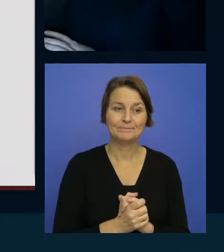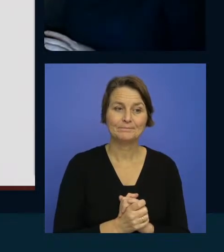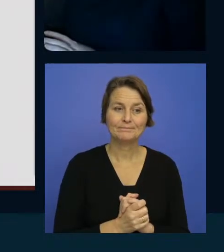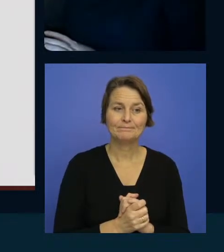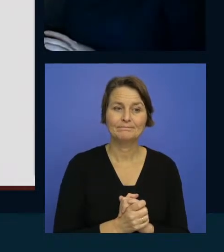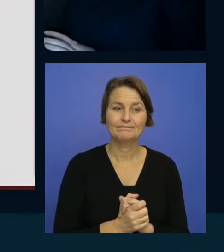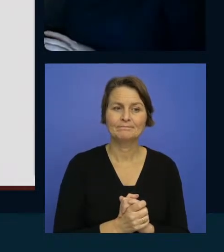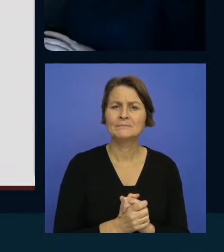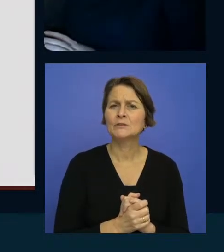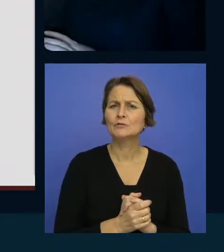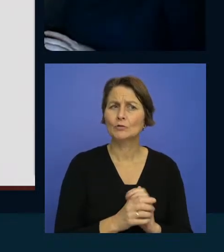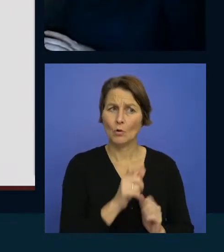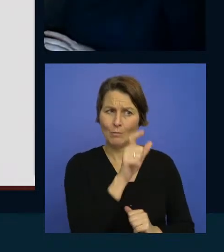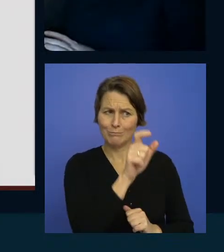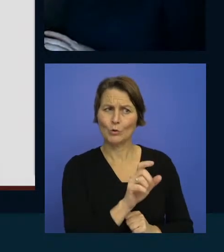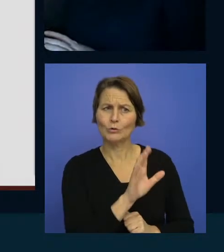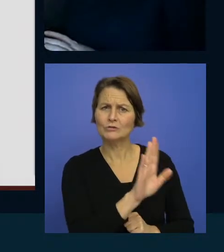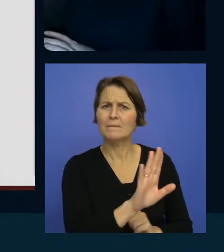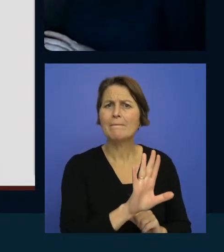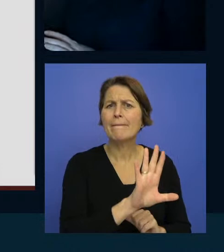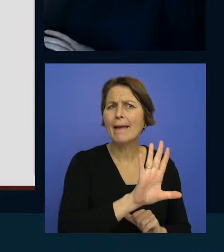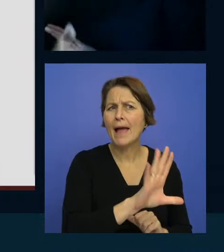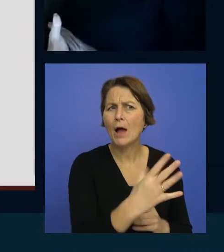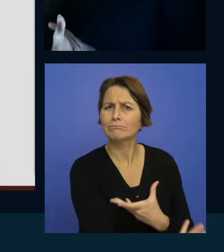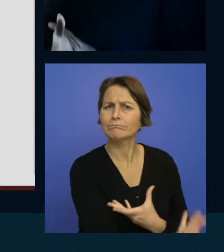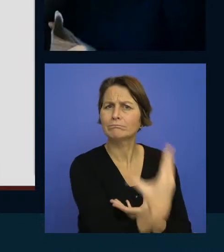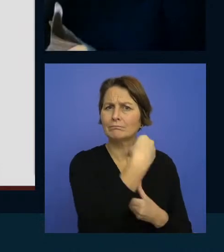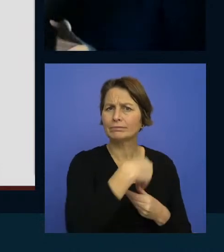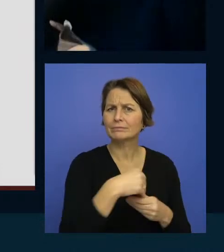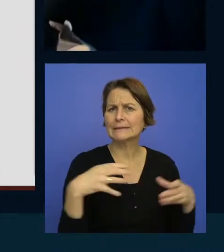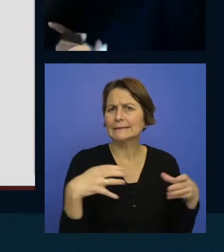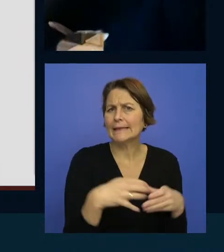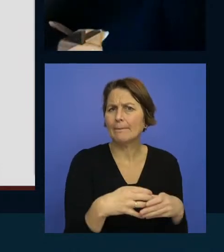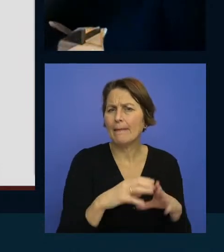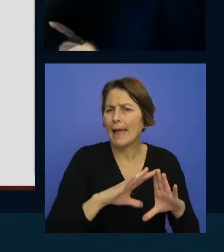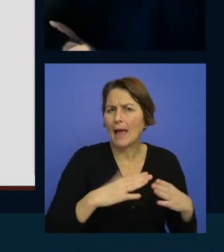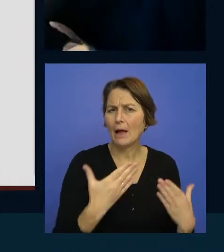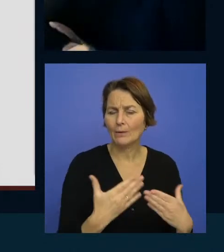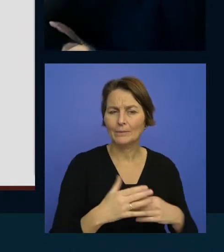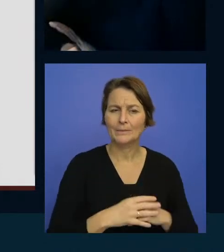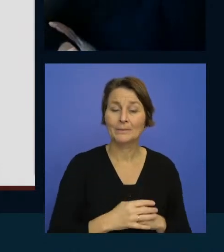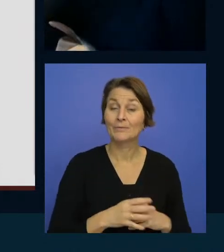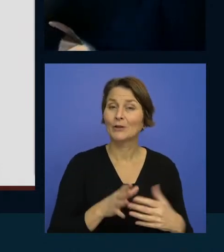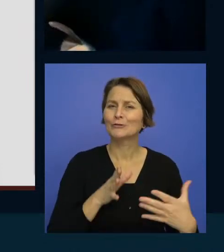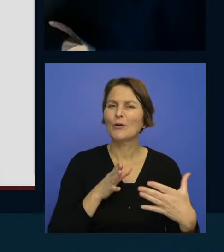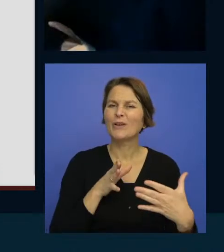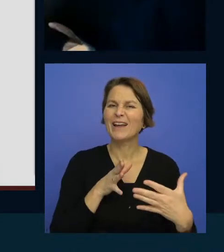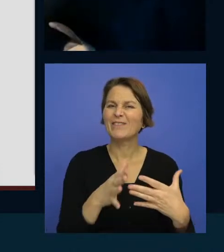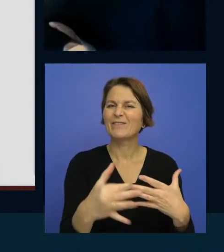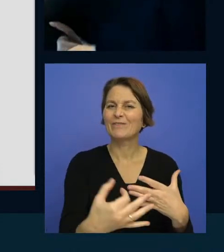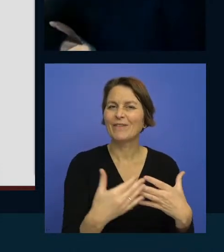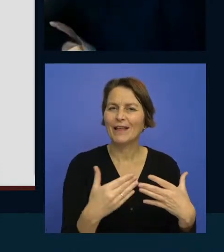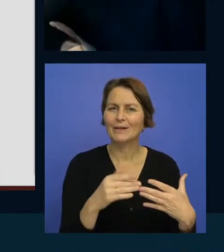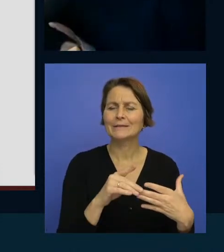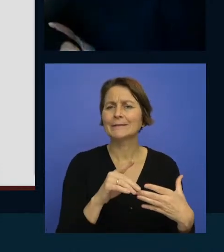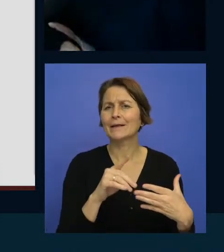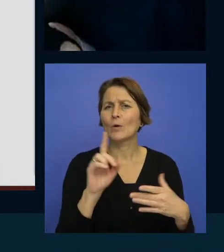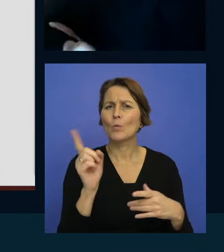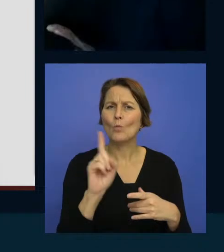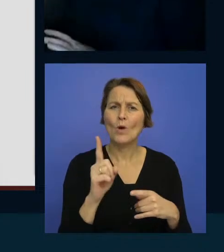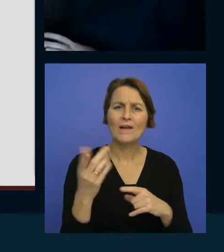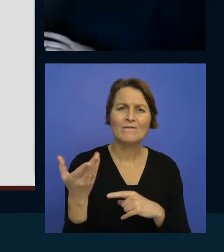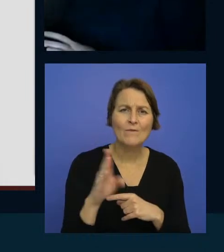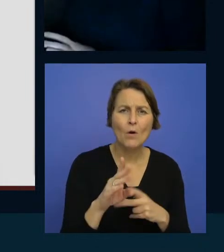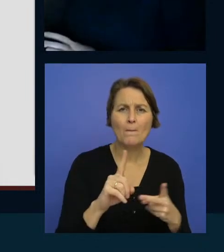user activity on Teams. So here you can filter on company, department,